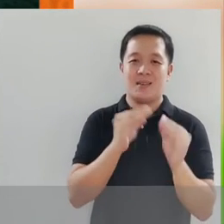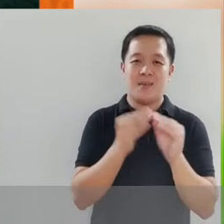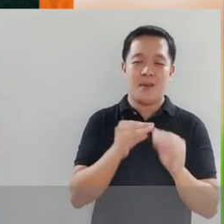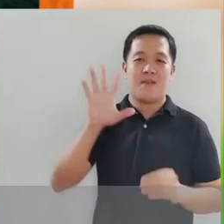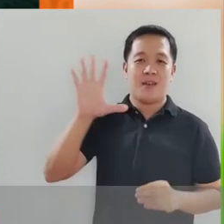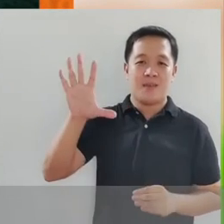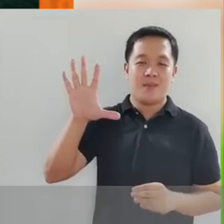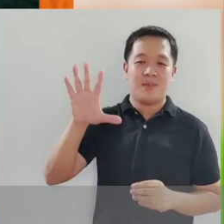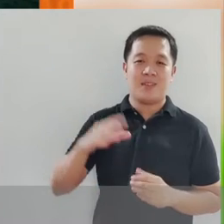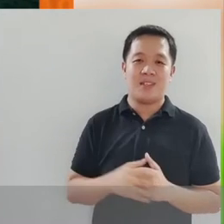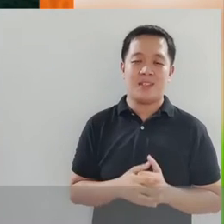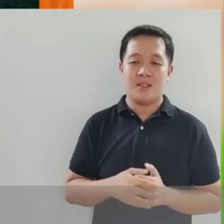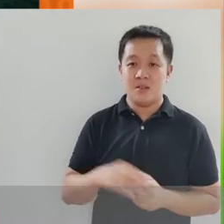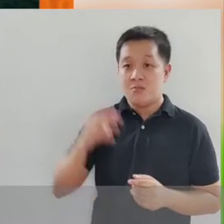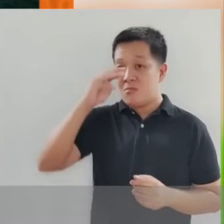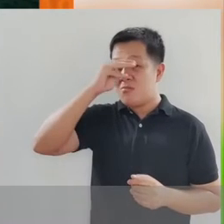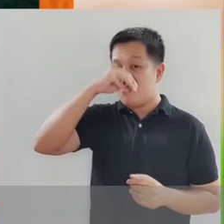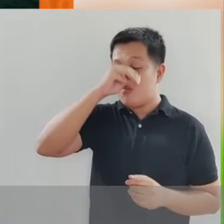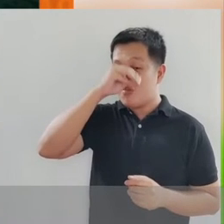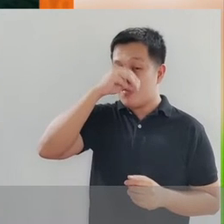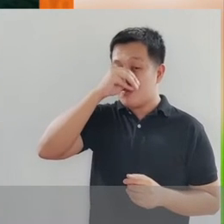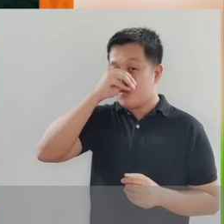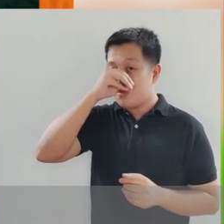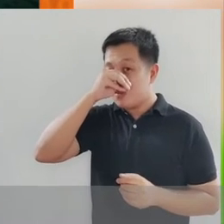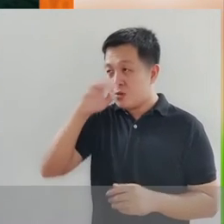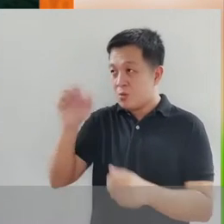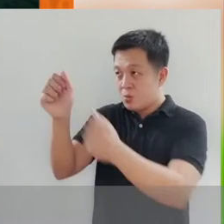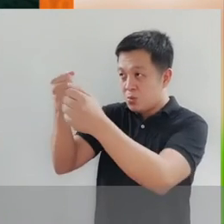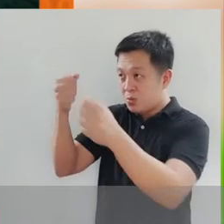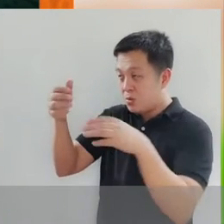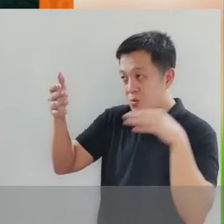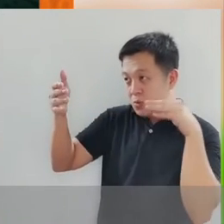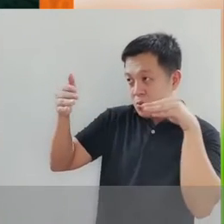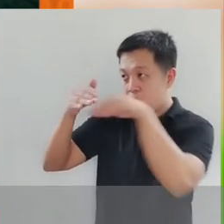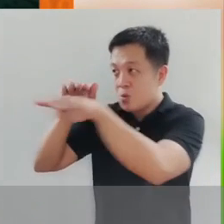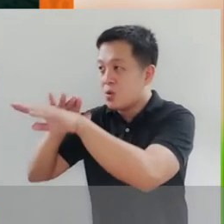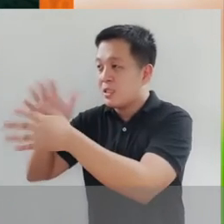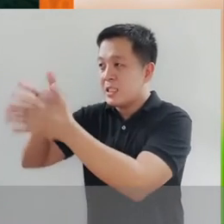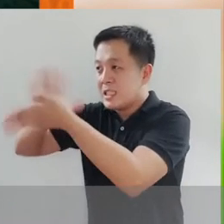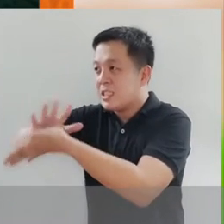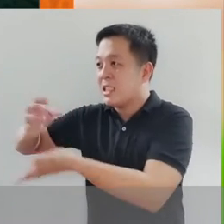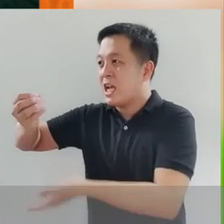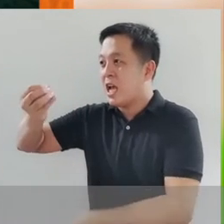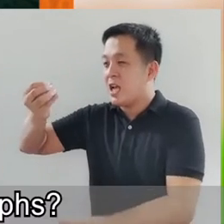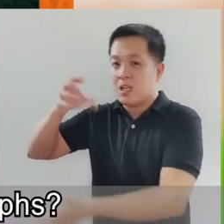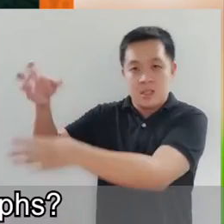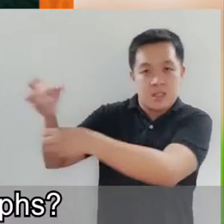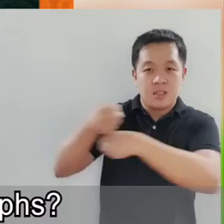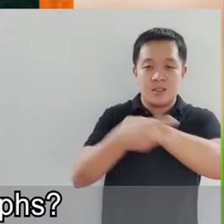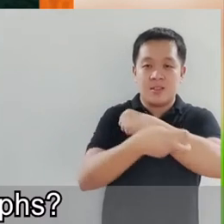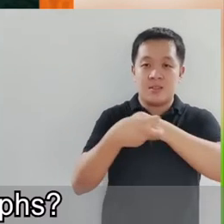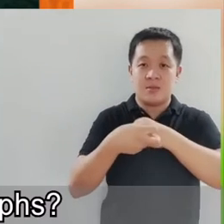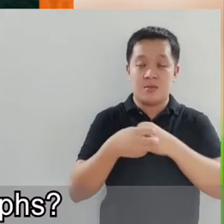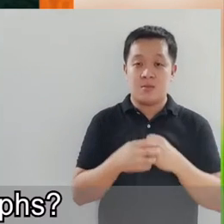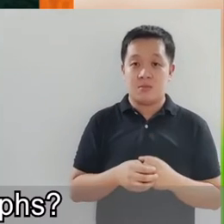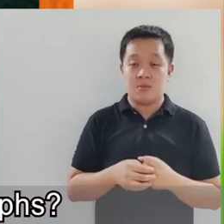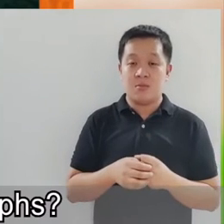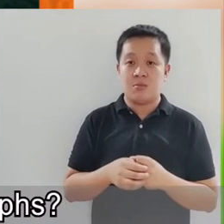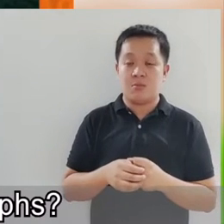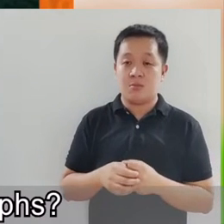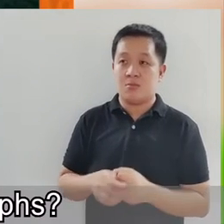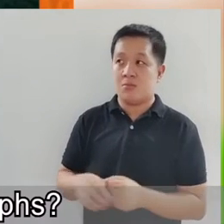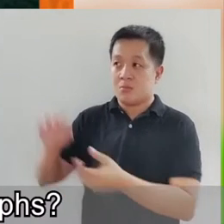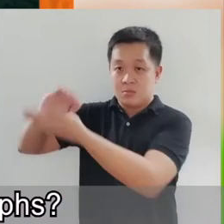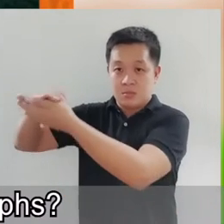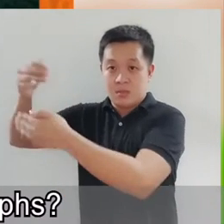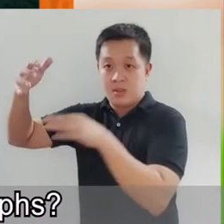Number 5. The mouse stole the cheese on the shelf. Do you think cheese and shelf